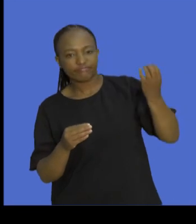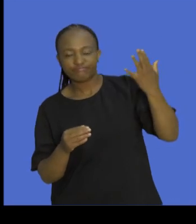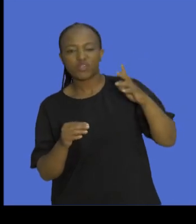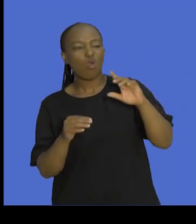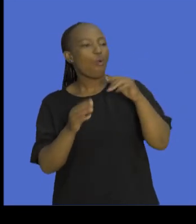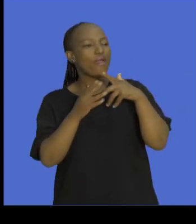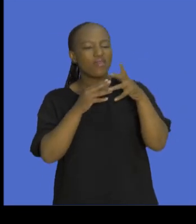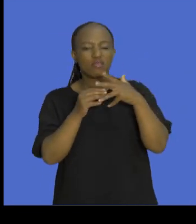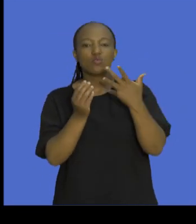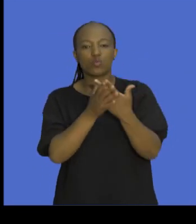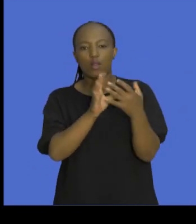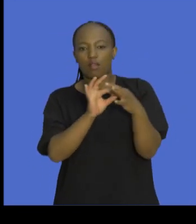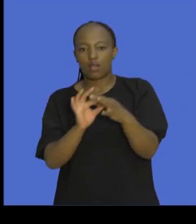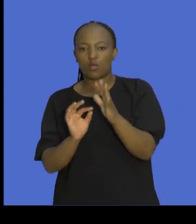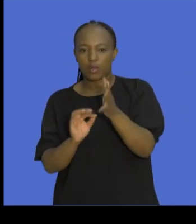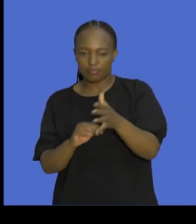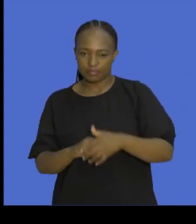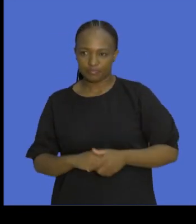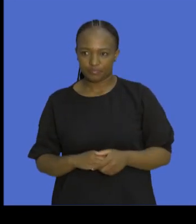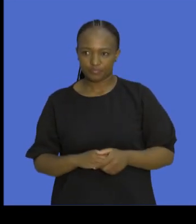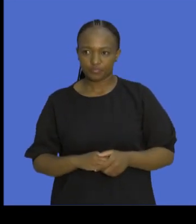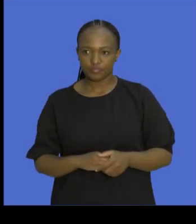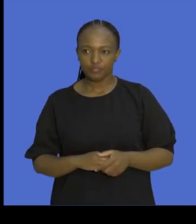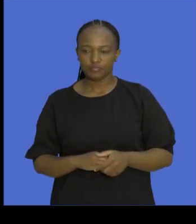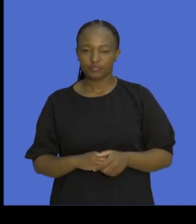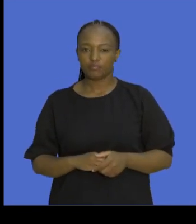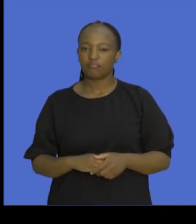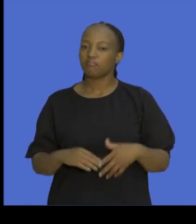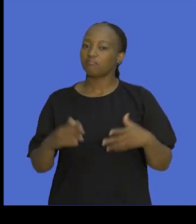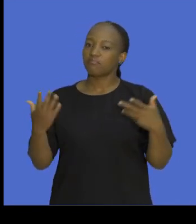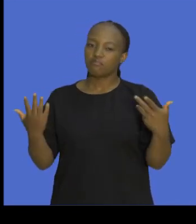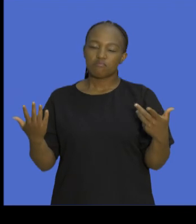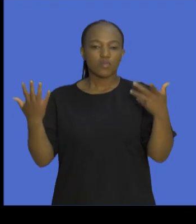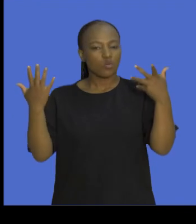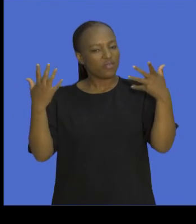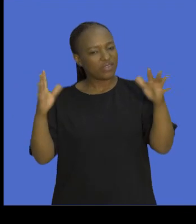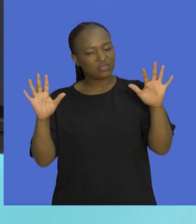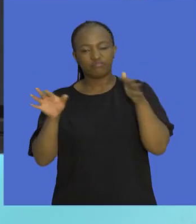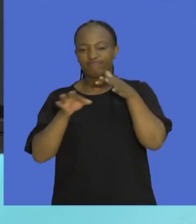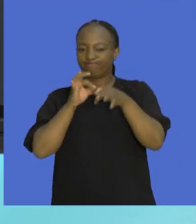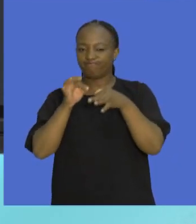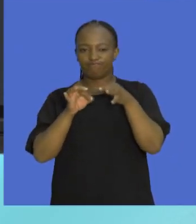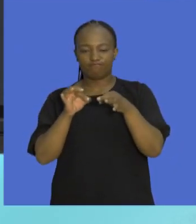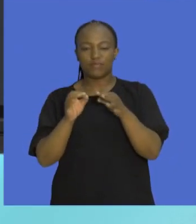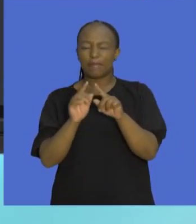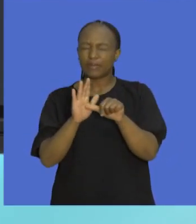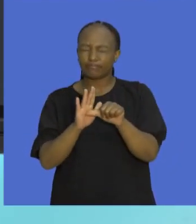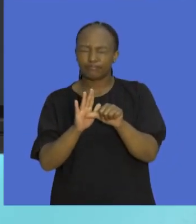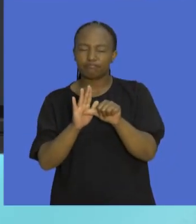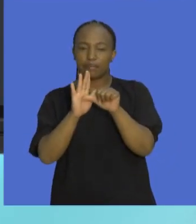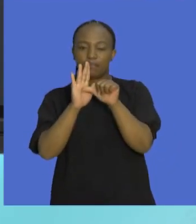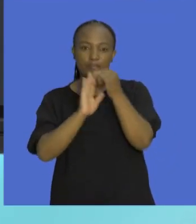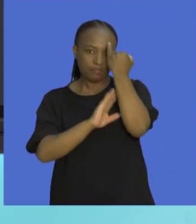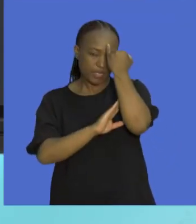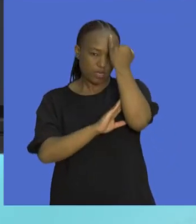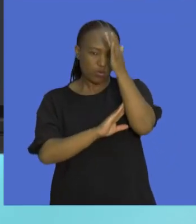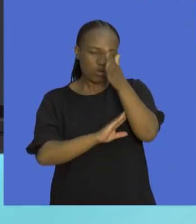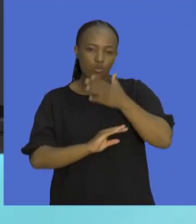n resistors that are connected in parallel. Right. So you know, after all's been said and done,